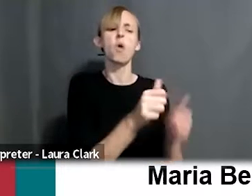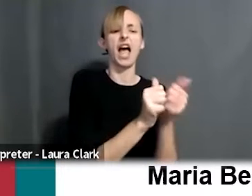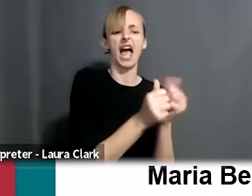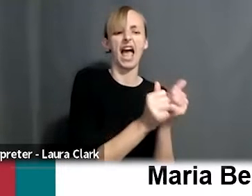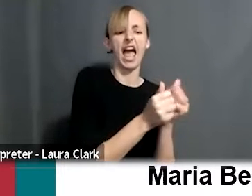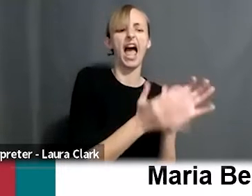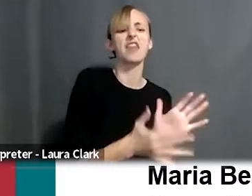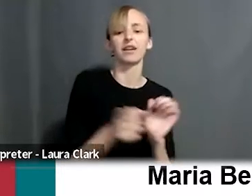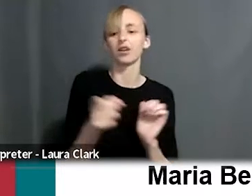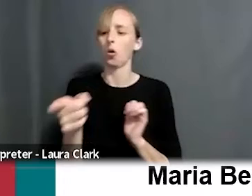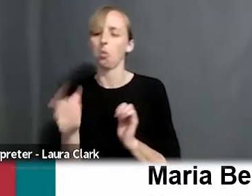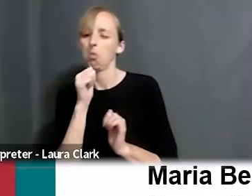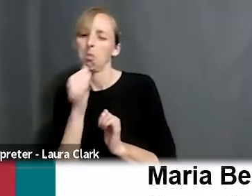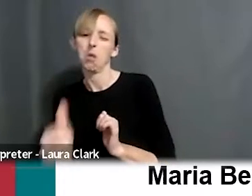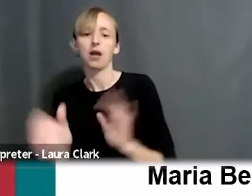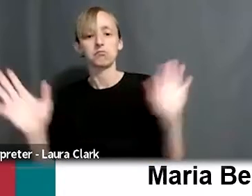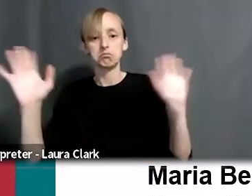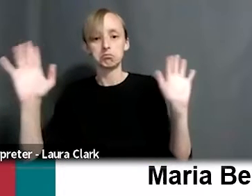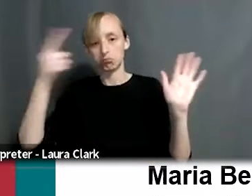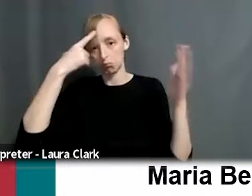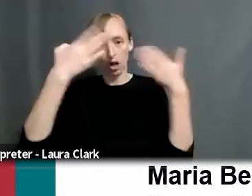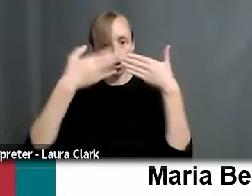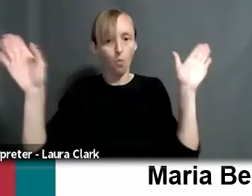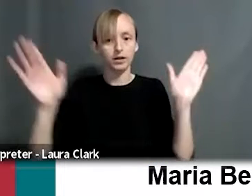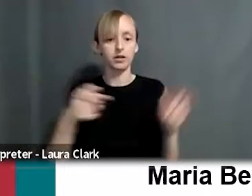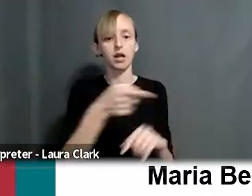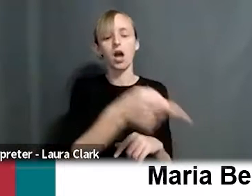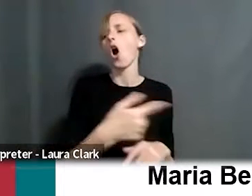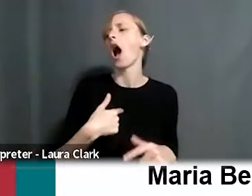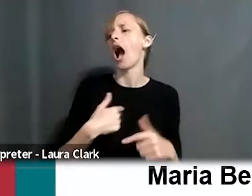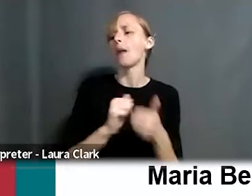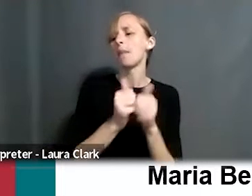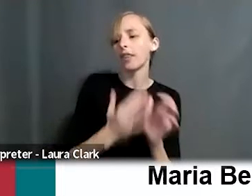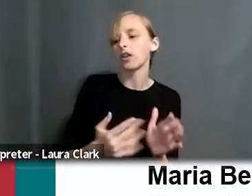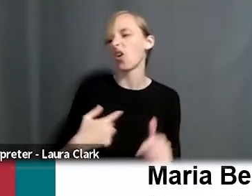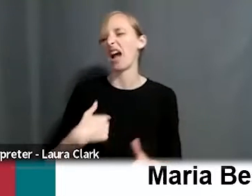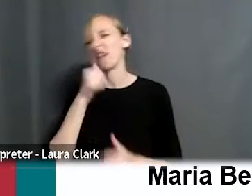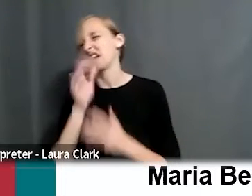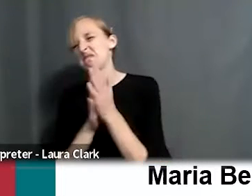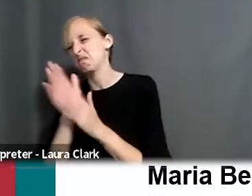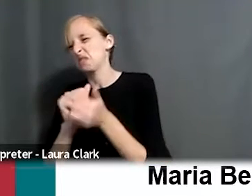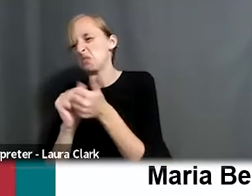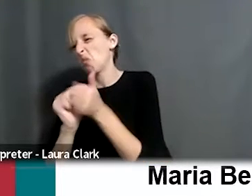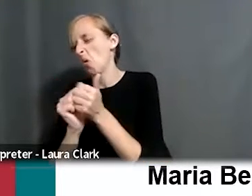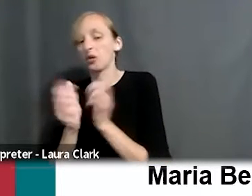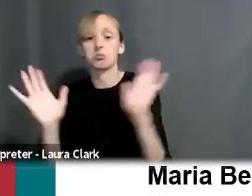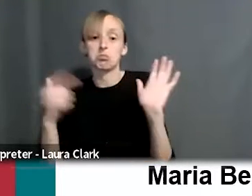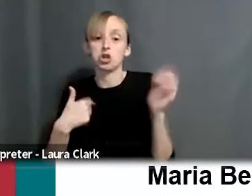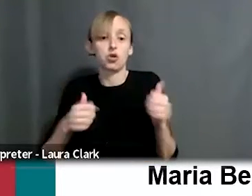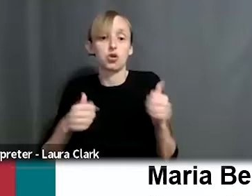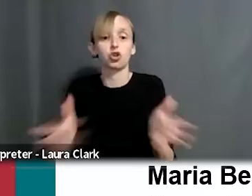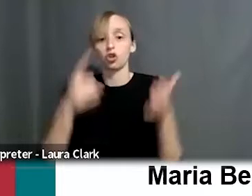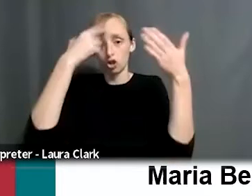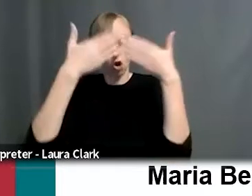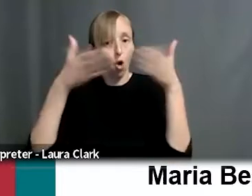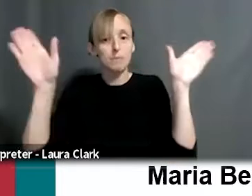somebody self-identifies as I'm an athlete or I'm not into sports. I really try to encourage, an open mind, and even